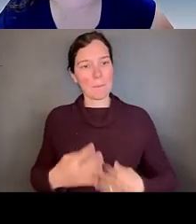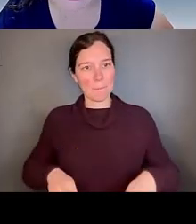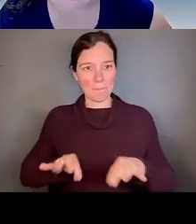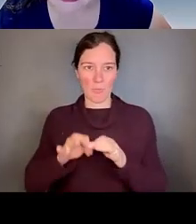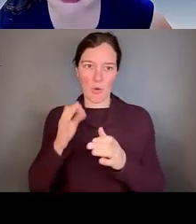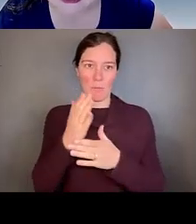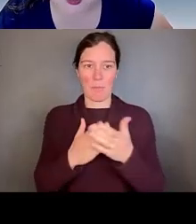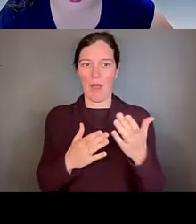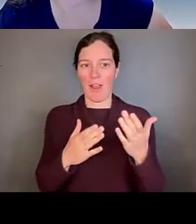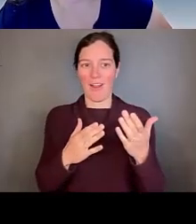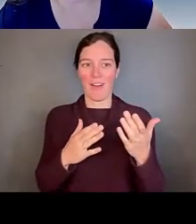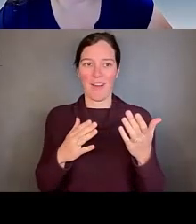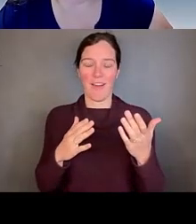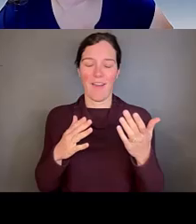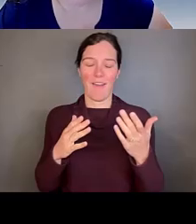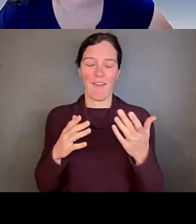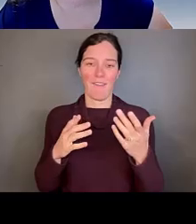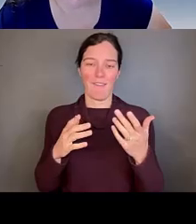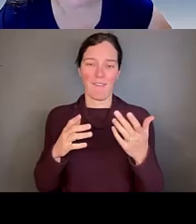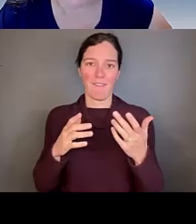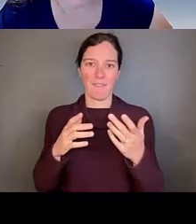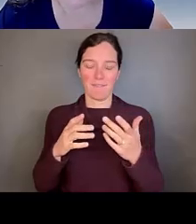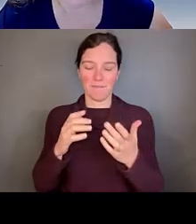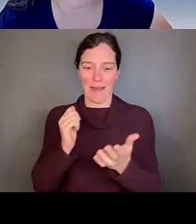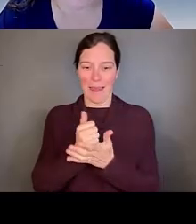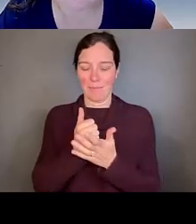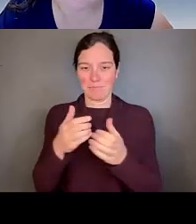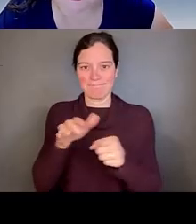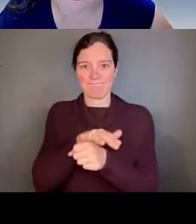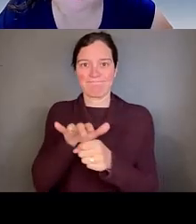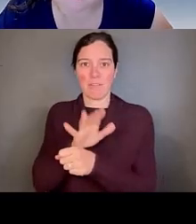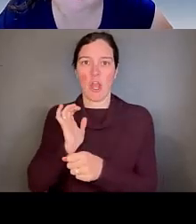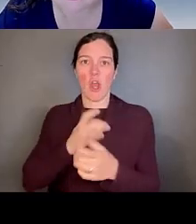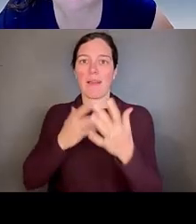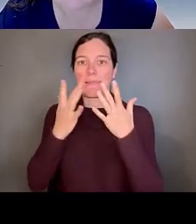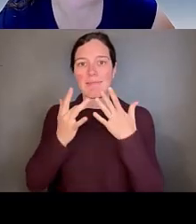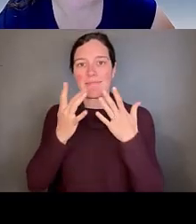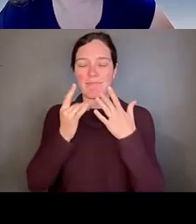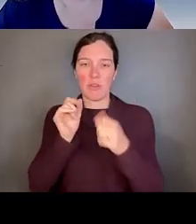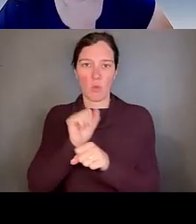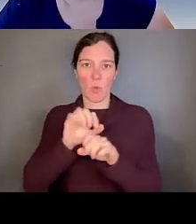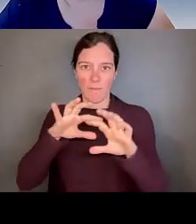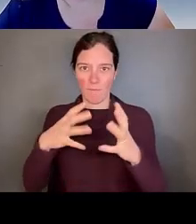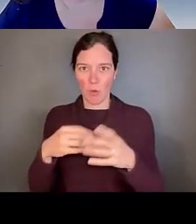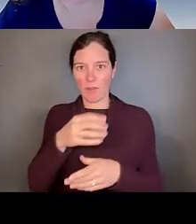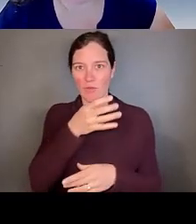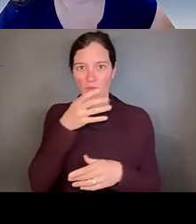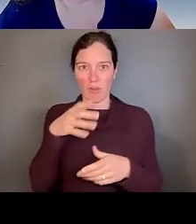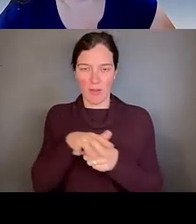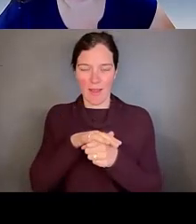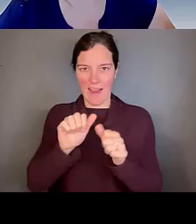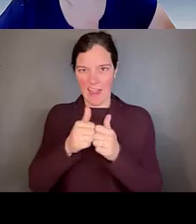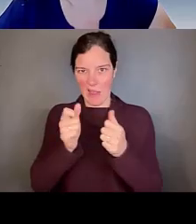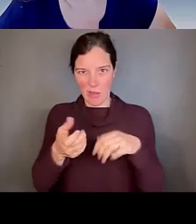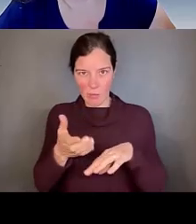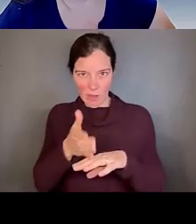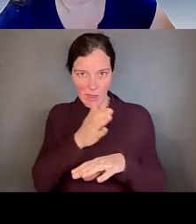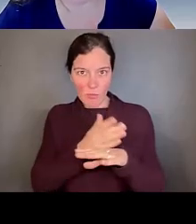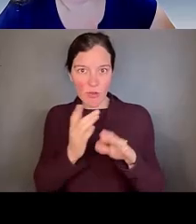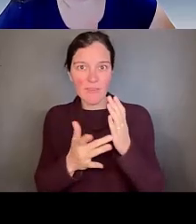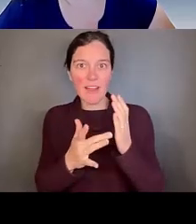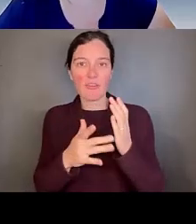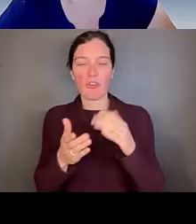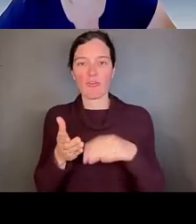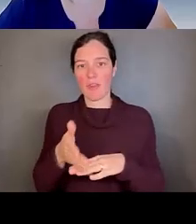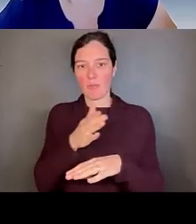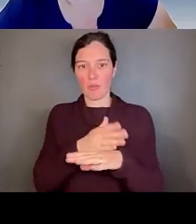of extending our limited workforce and resources in rural areas. So how can we improve technology? How can we improve our